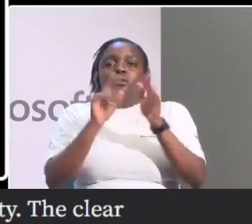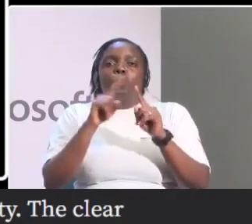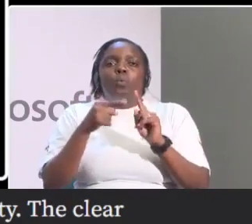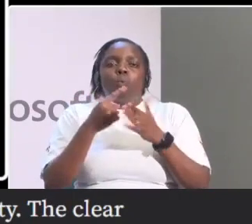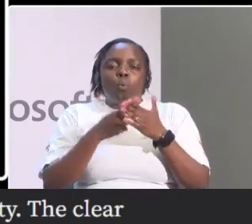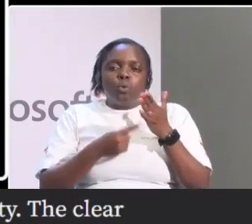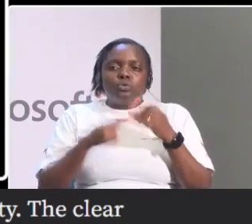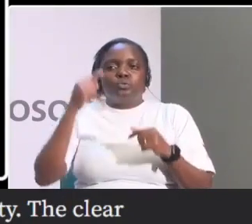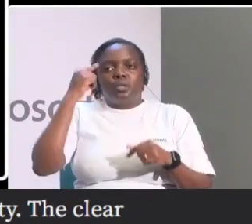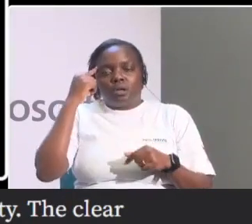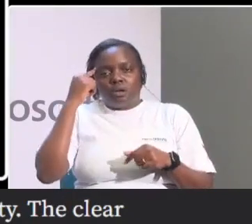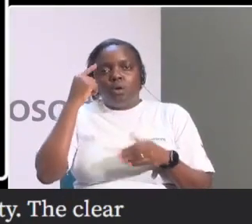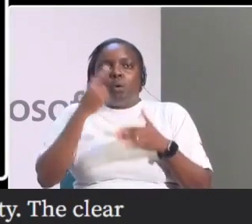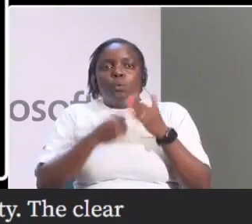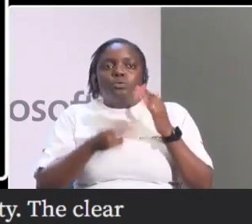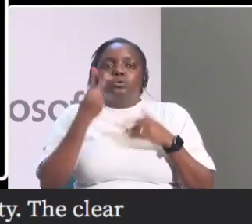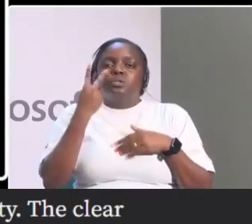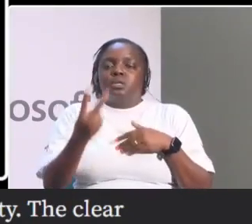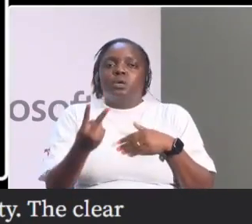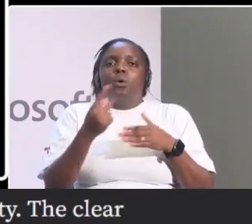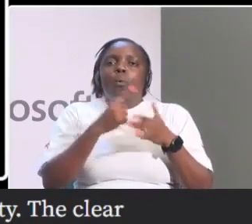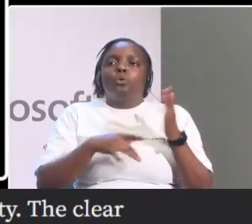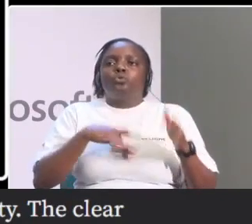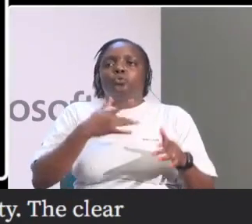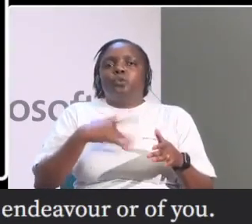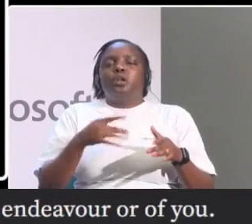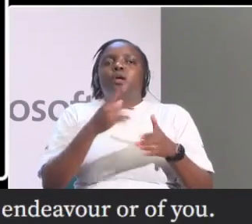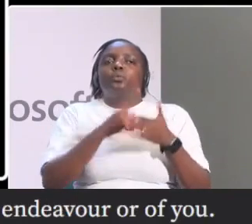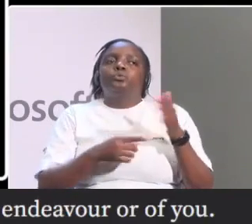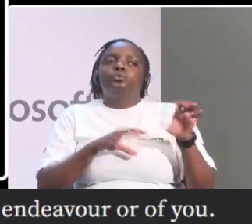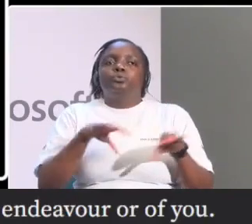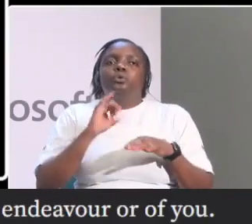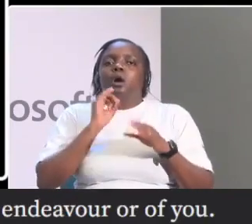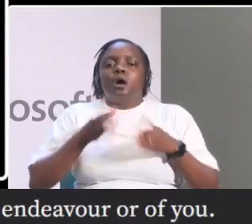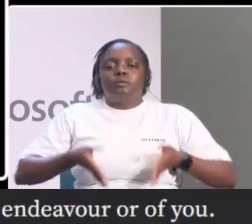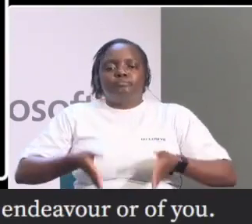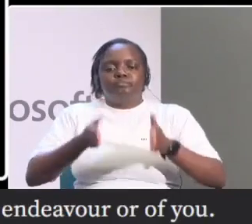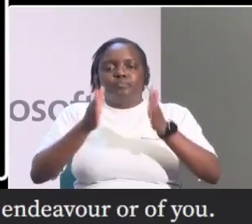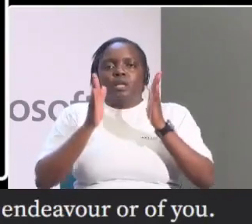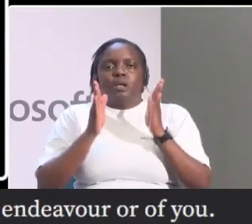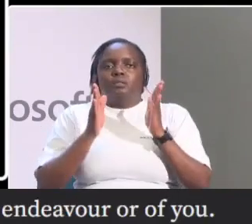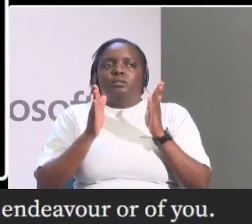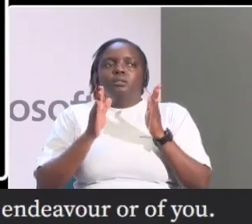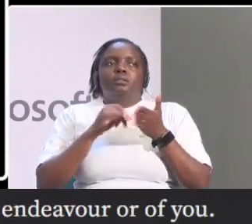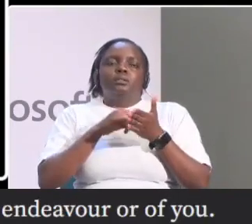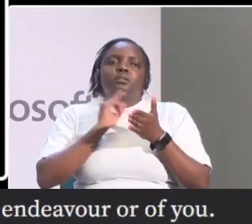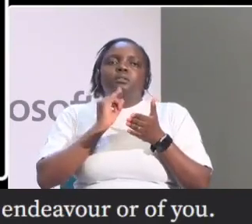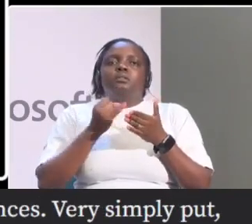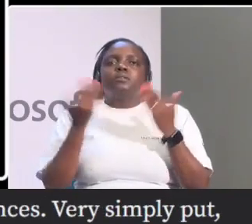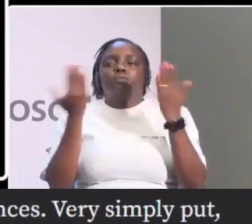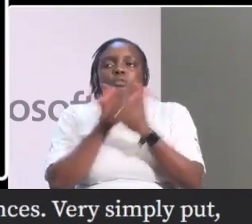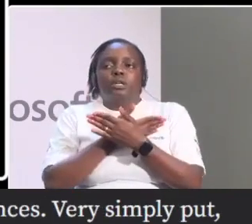what you think, what you see, what you feel, and what you do are in a straight line. So it's also how to get a good night's